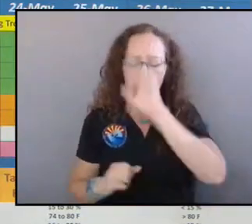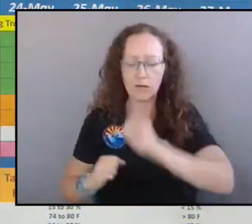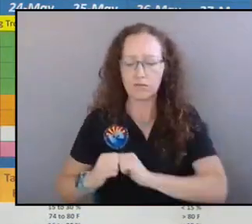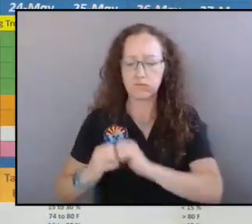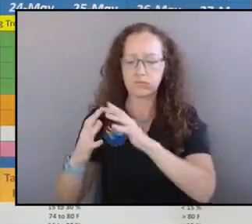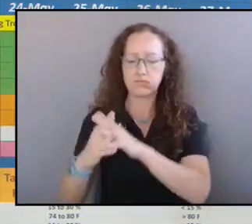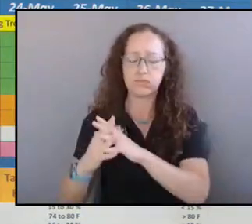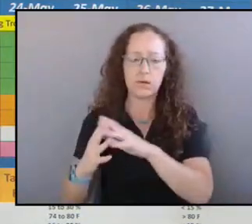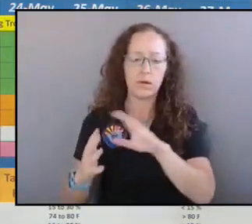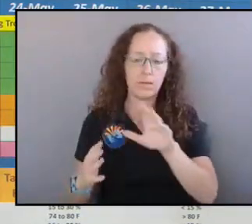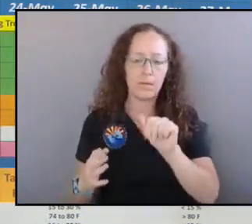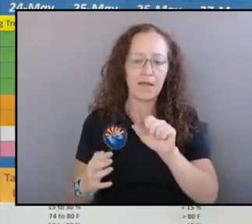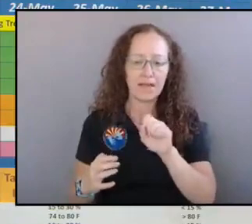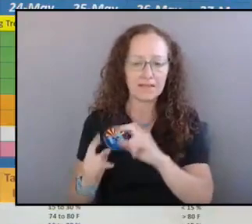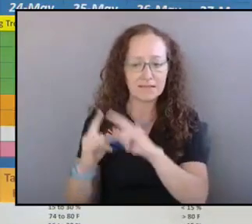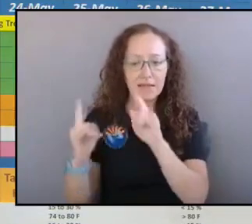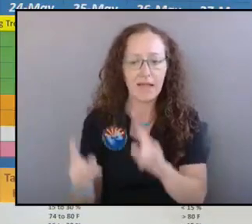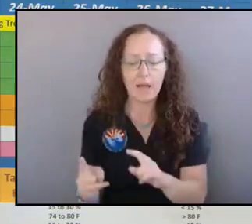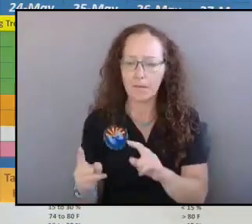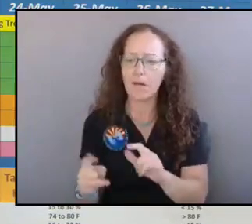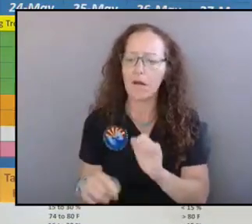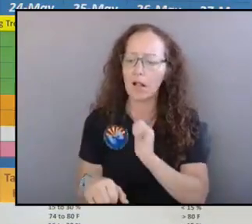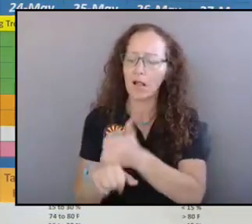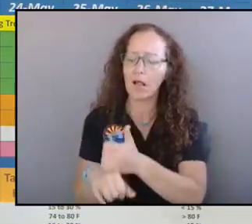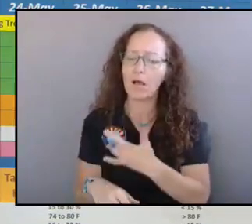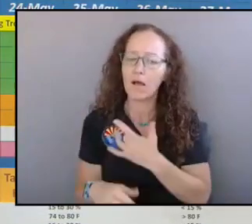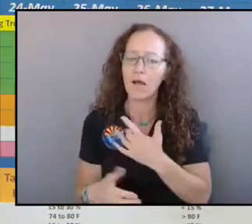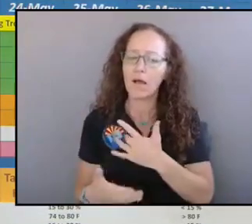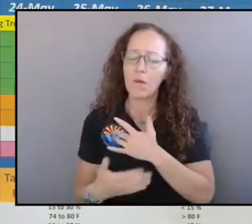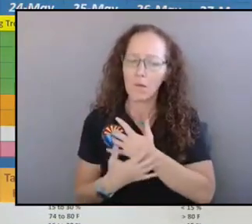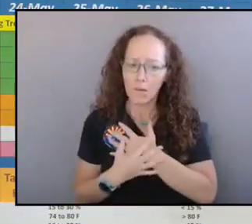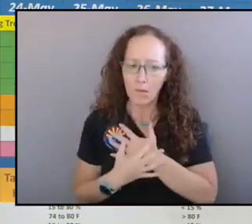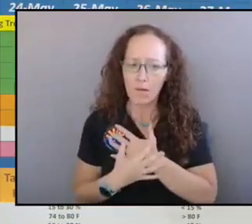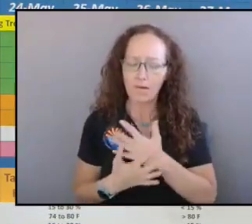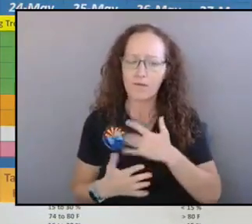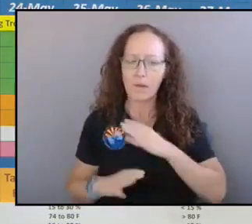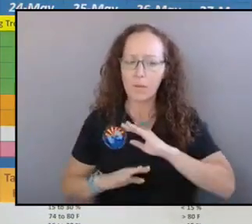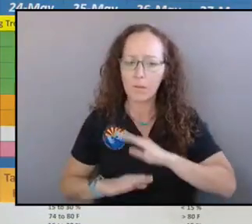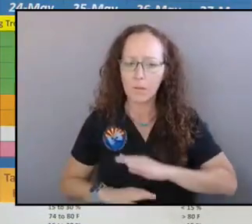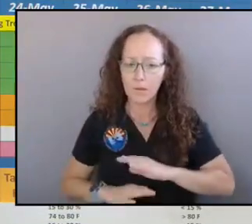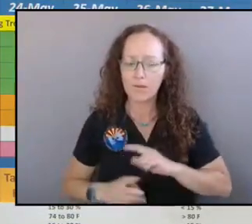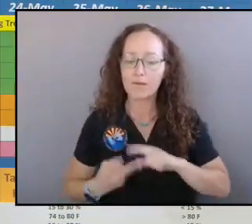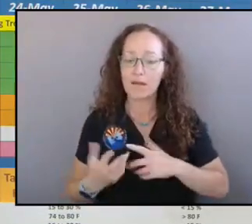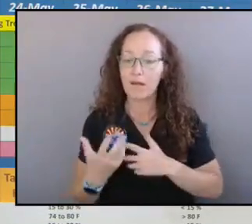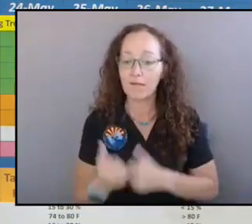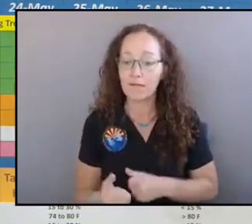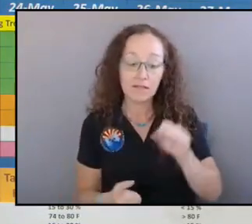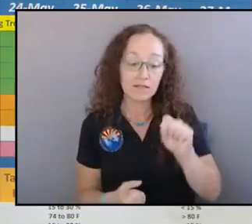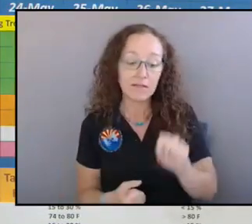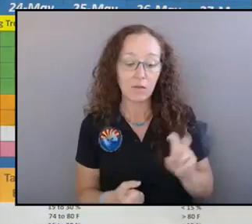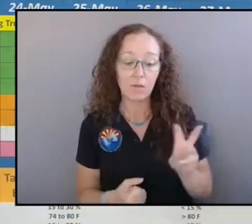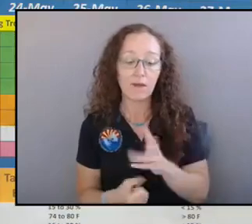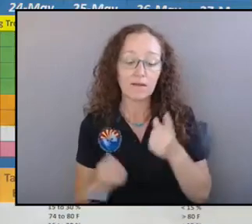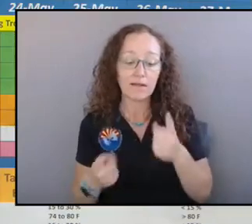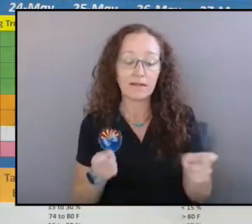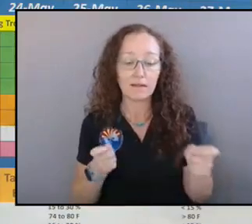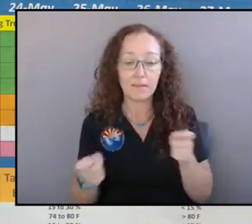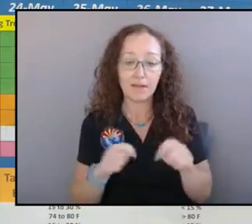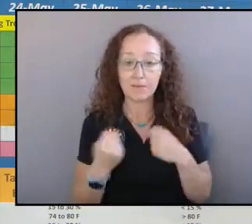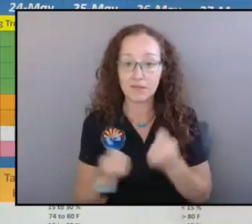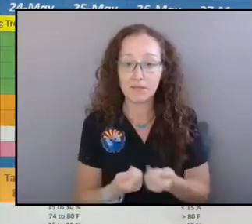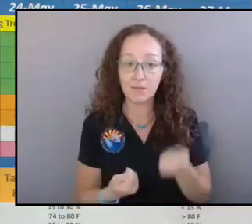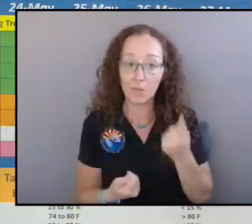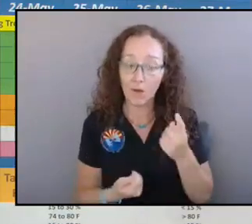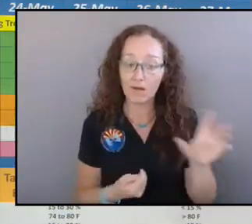and confidence. The Southwest Incident Management Team 1 is doing a great job to keep